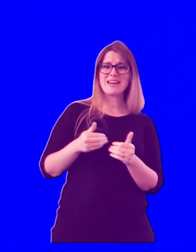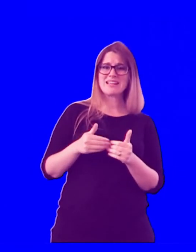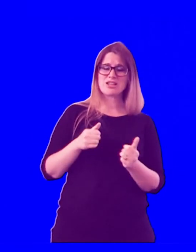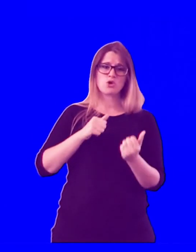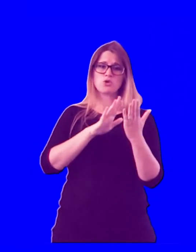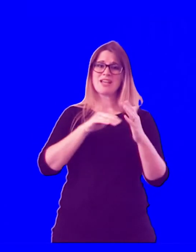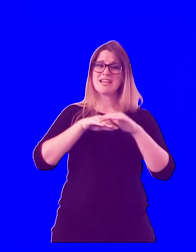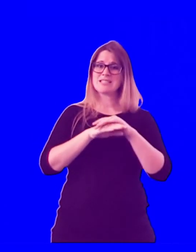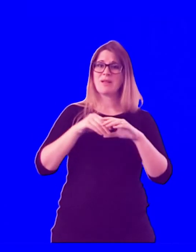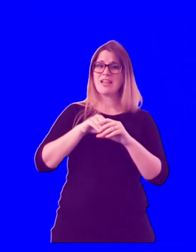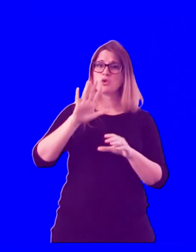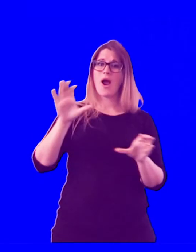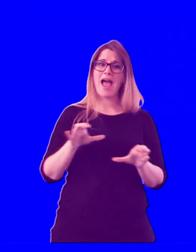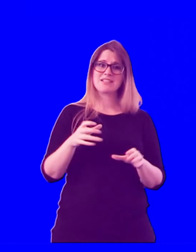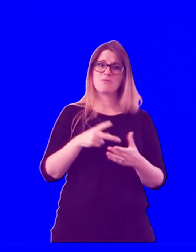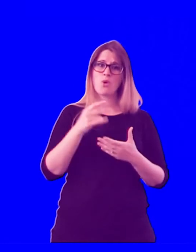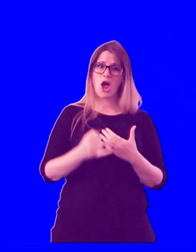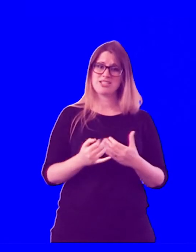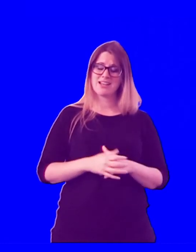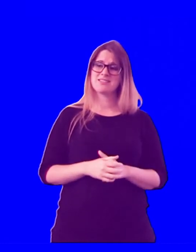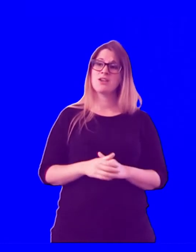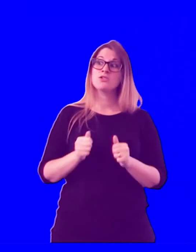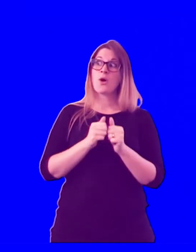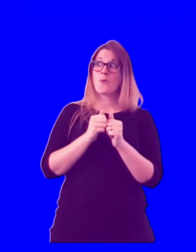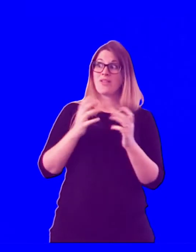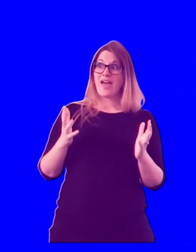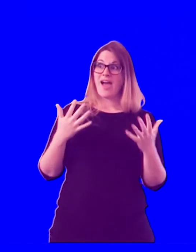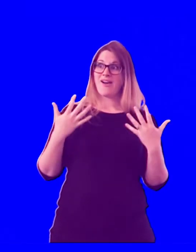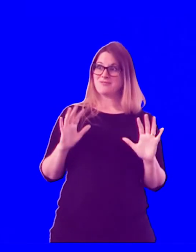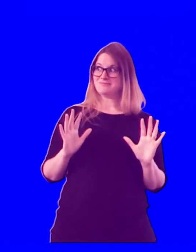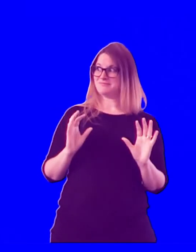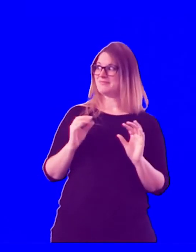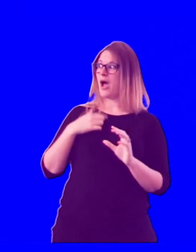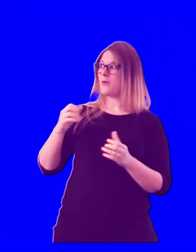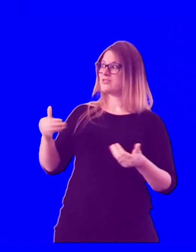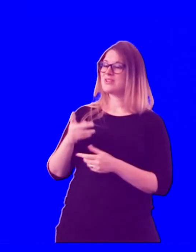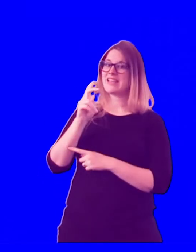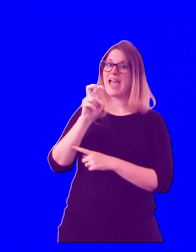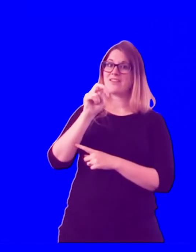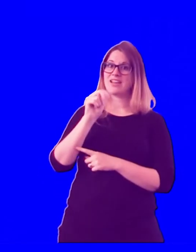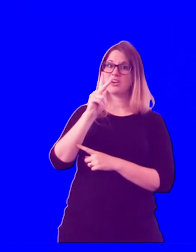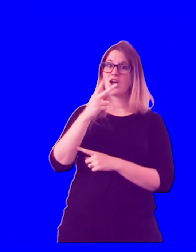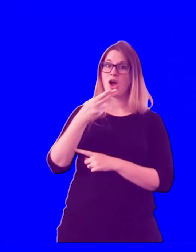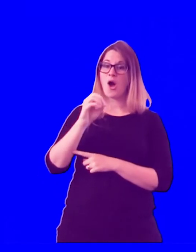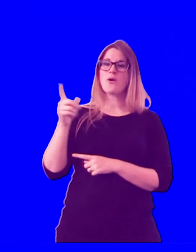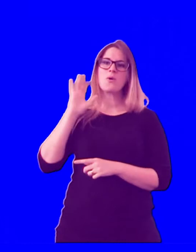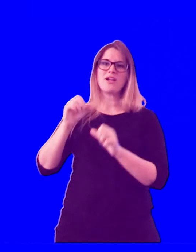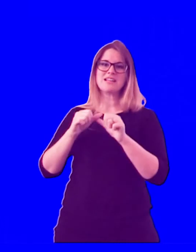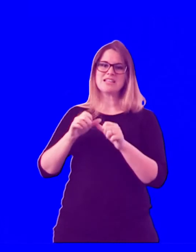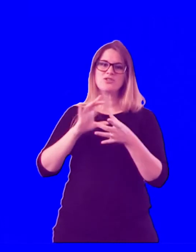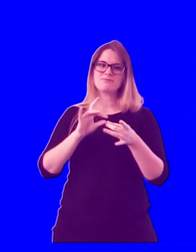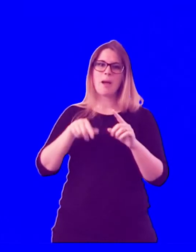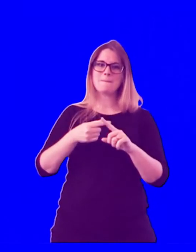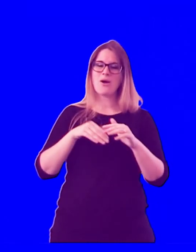address accessibility in your active projects. So without further ado, it's my pleasure to introduce Kevin Coe, who's going to continue this message of